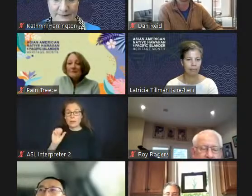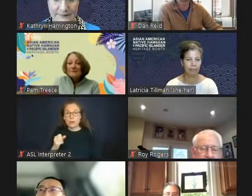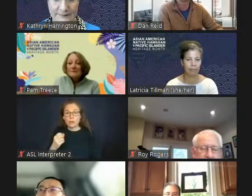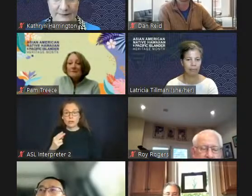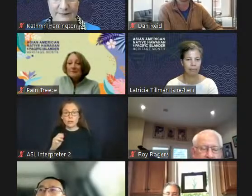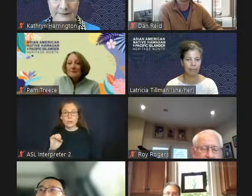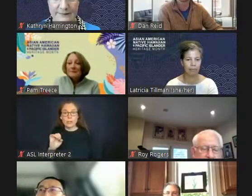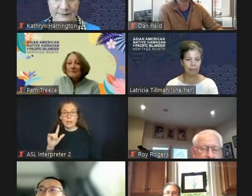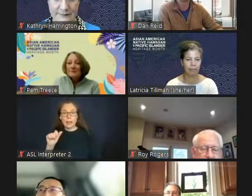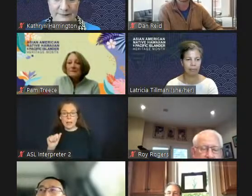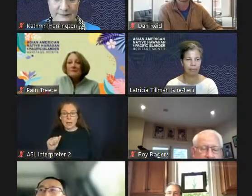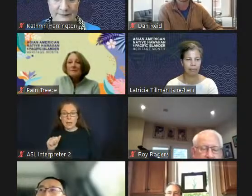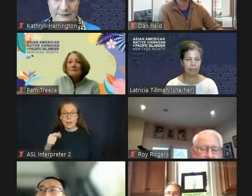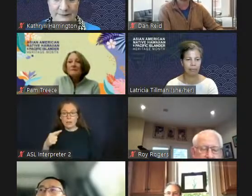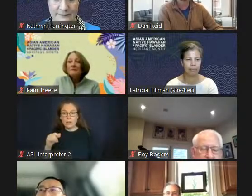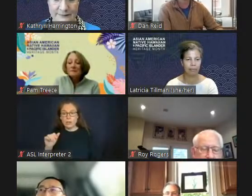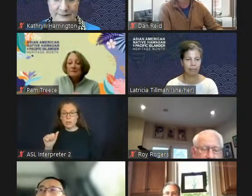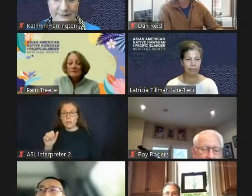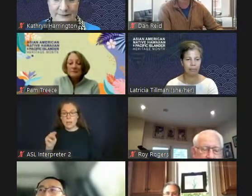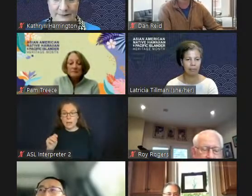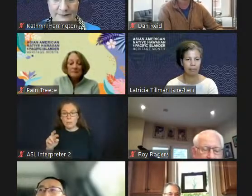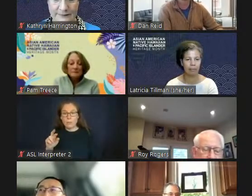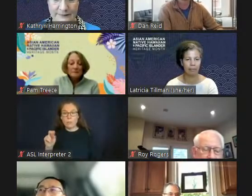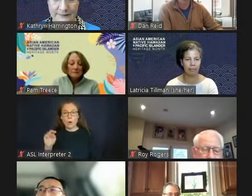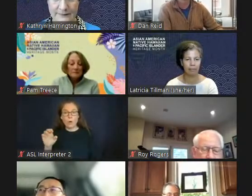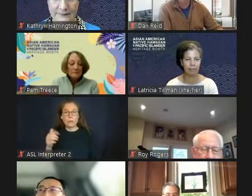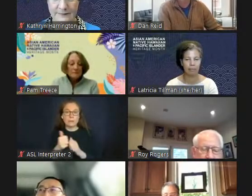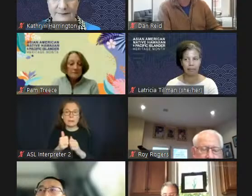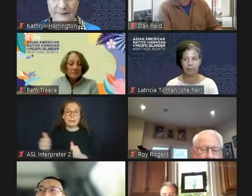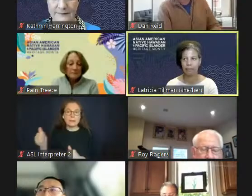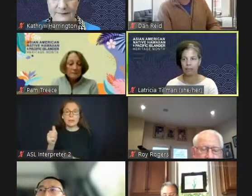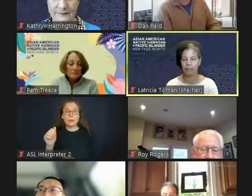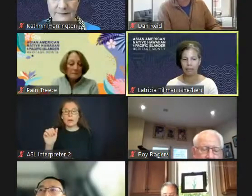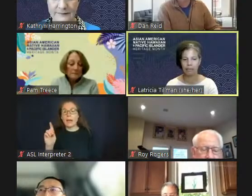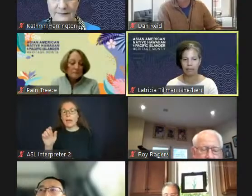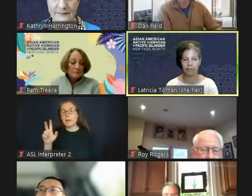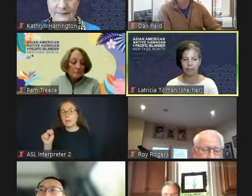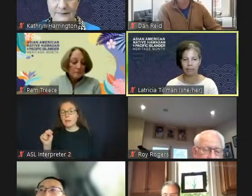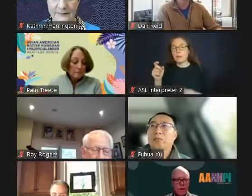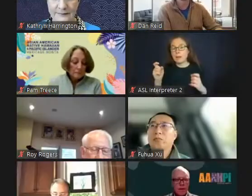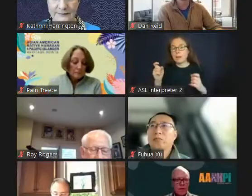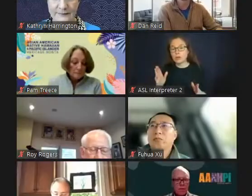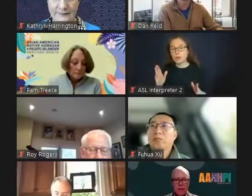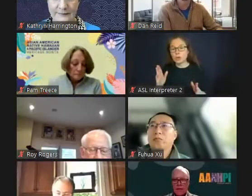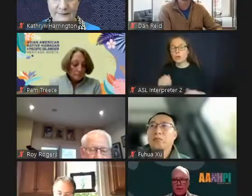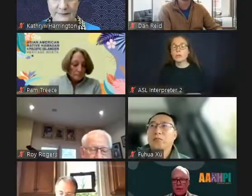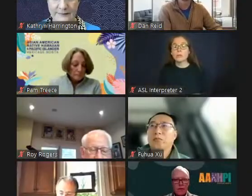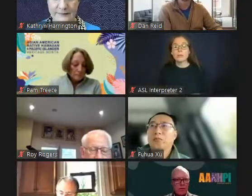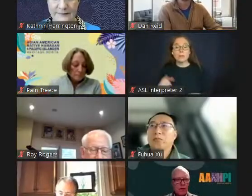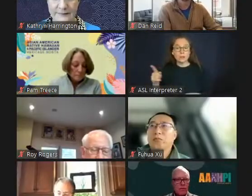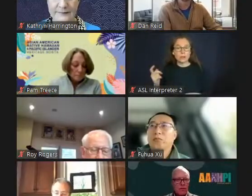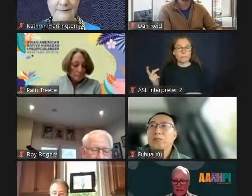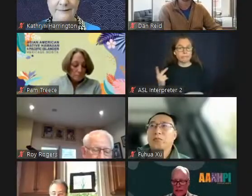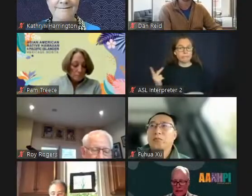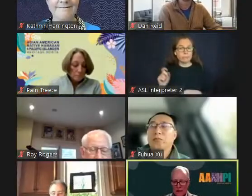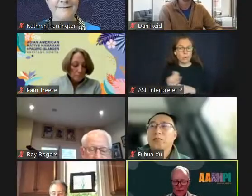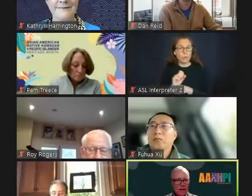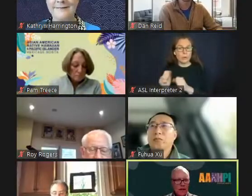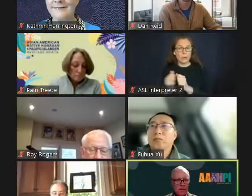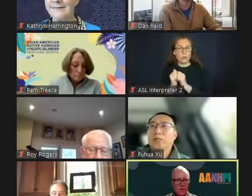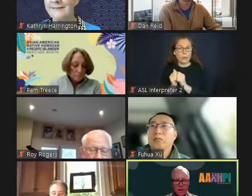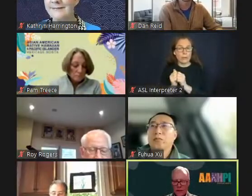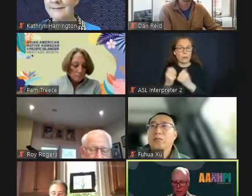is our Senior Administrative Services Manager for the department, and she'll be working with me as we run through the